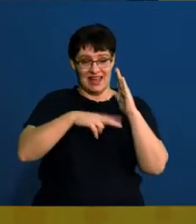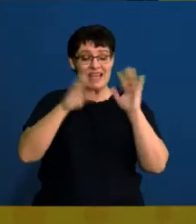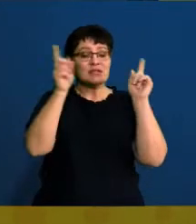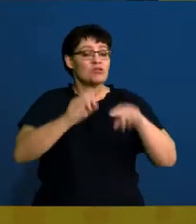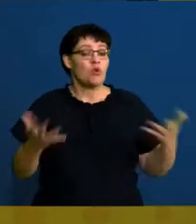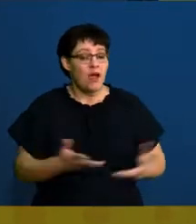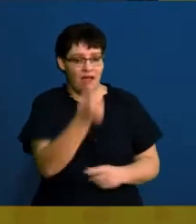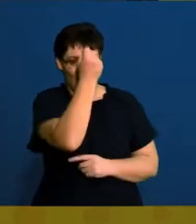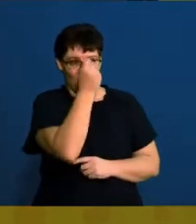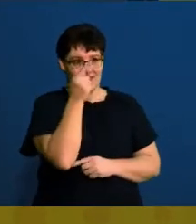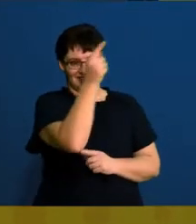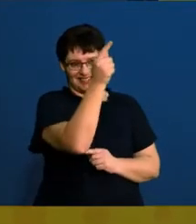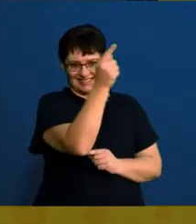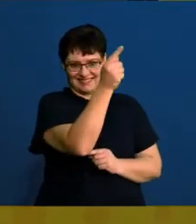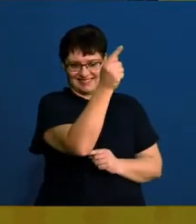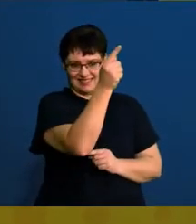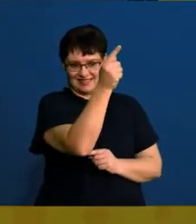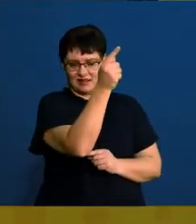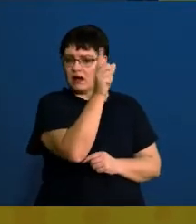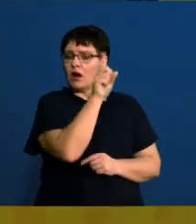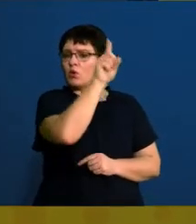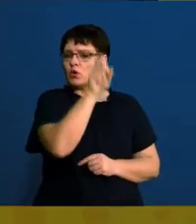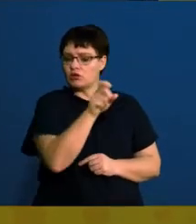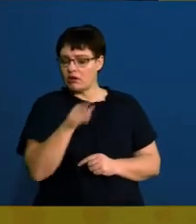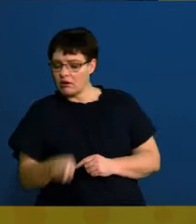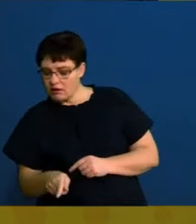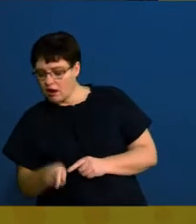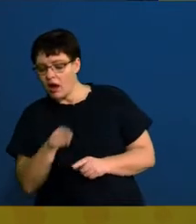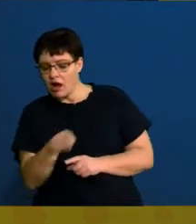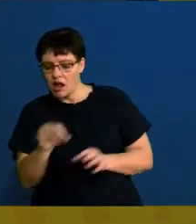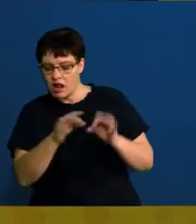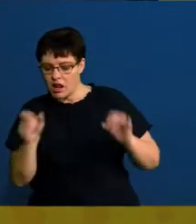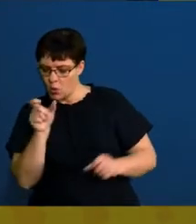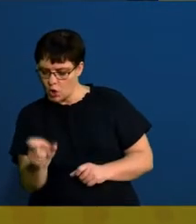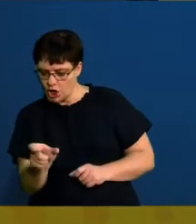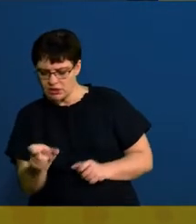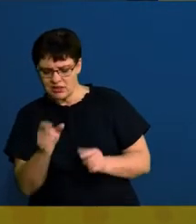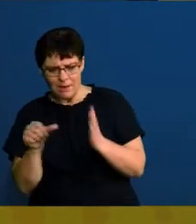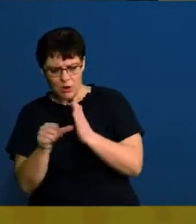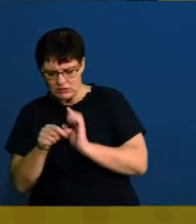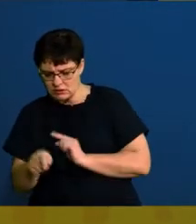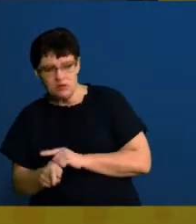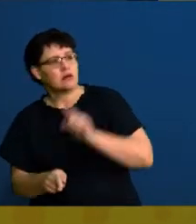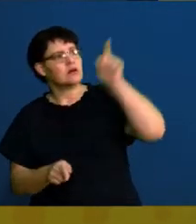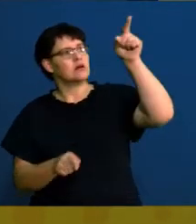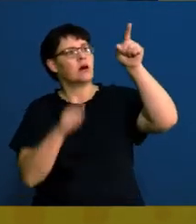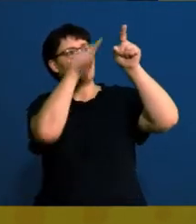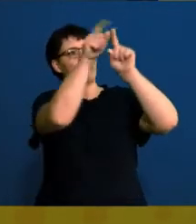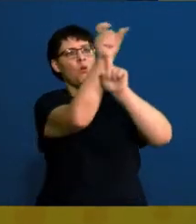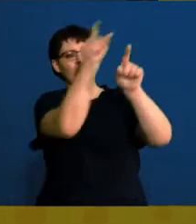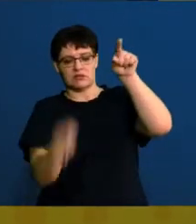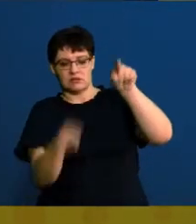comprehension section, where the questions are referring us to. We may find the answer in the text